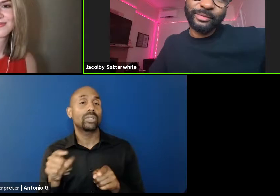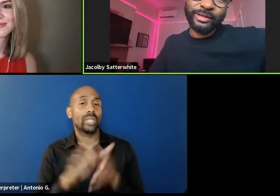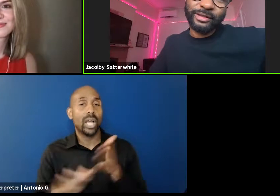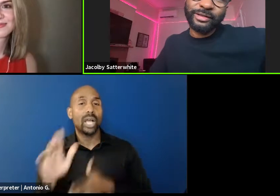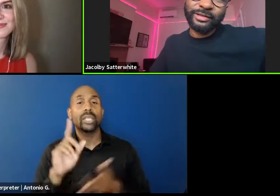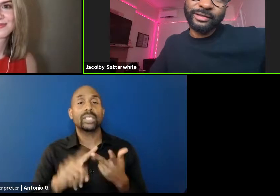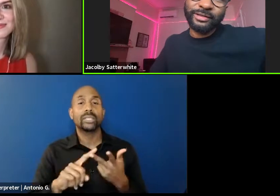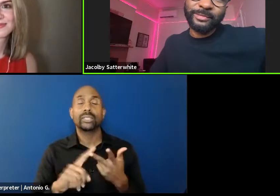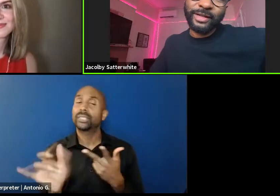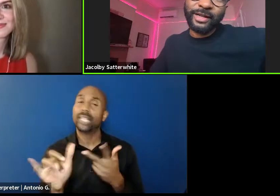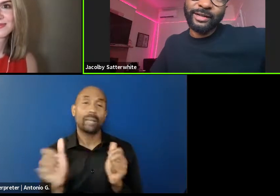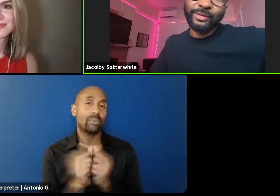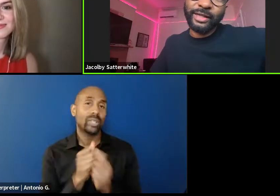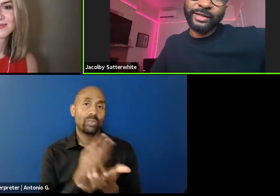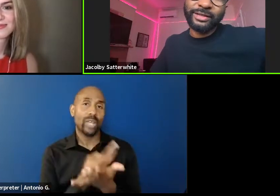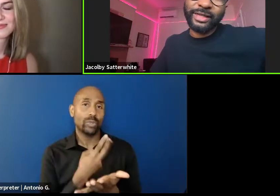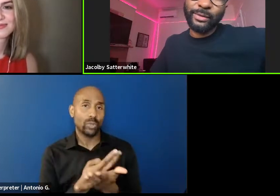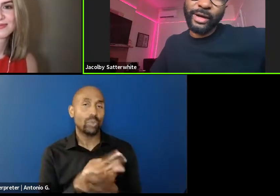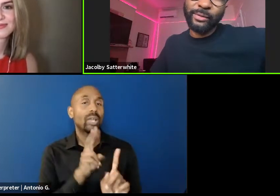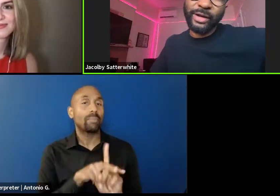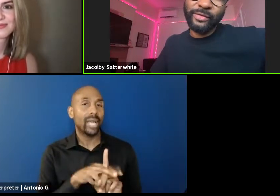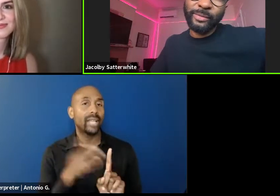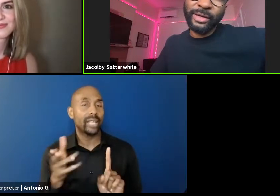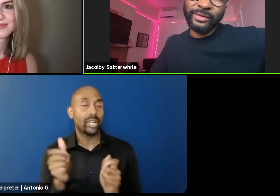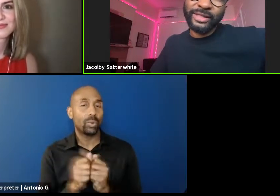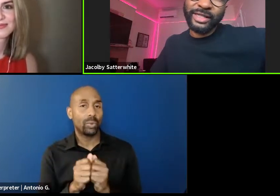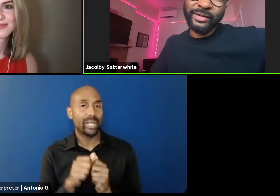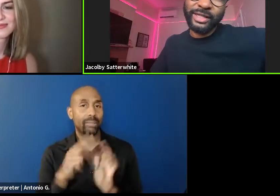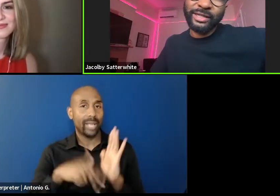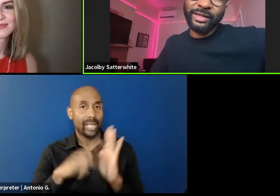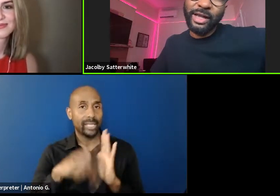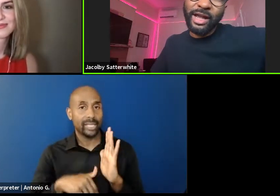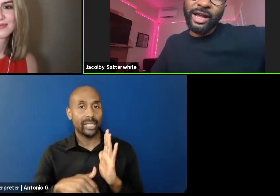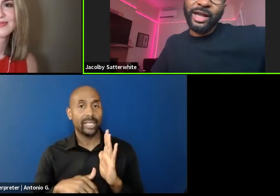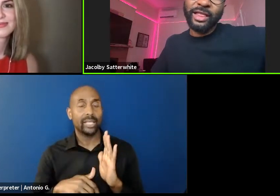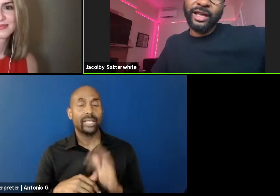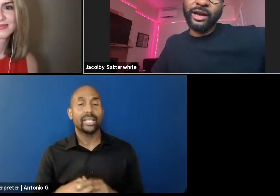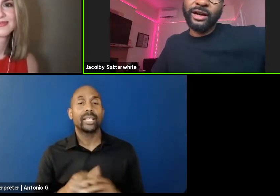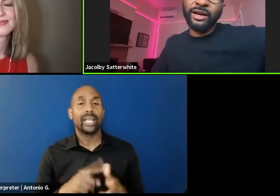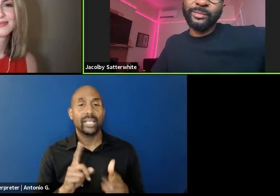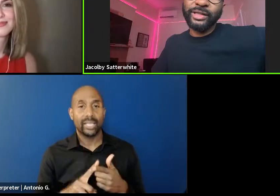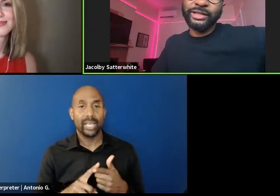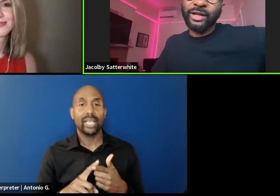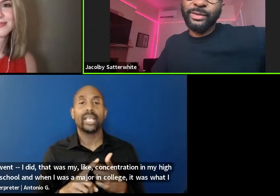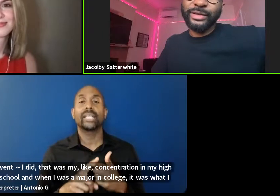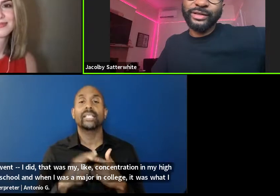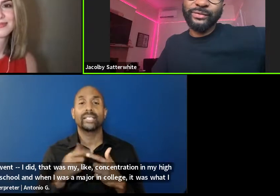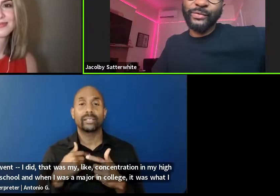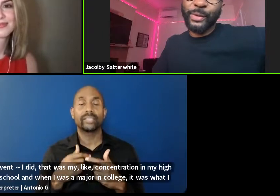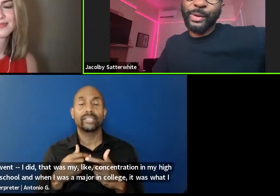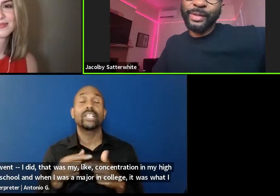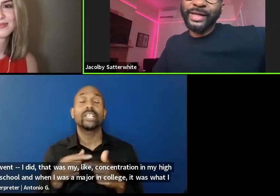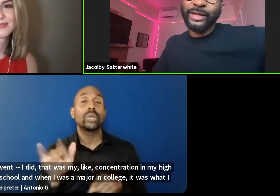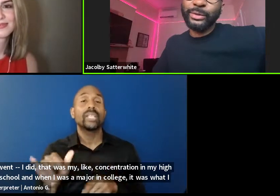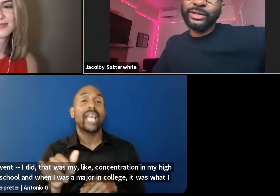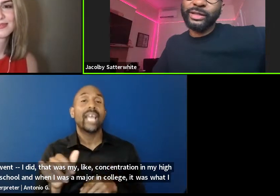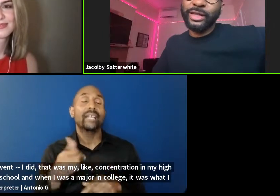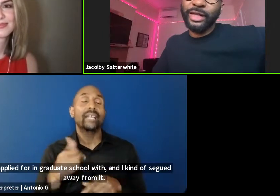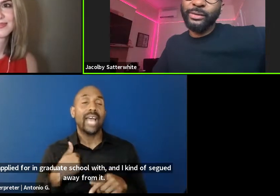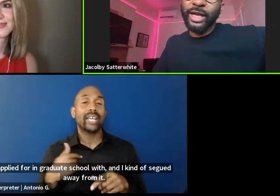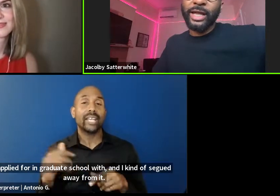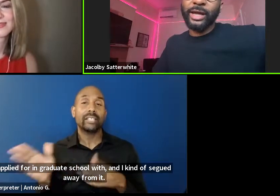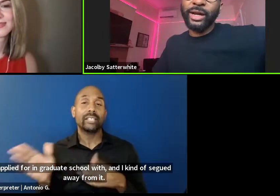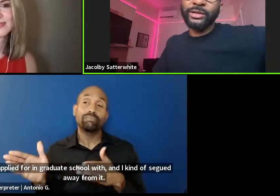graduate school with. And what I kind of like segued away from when I was at Skowhegan. And like, it's just always informed, like it